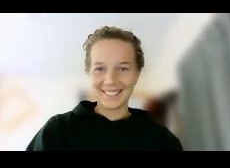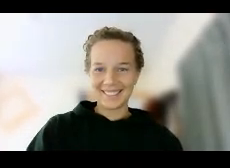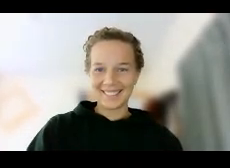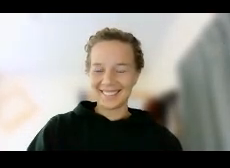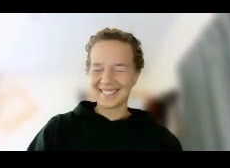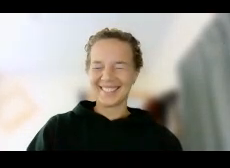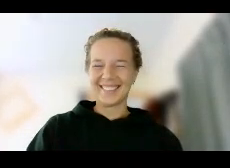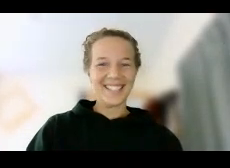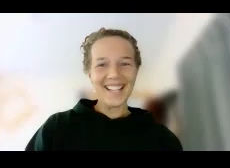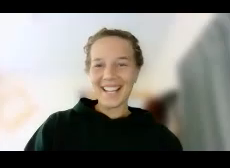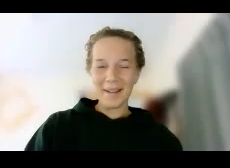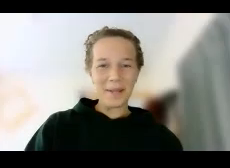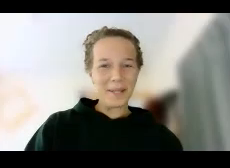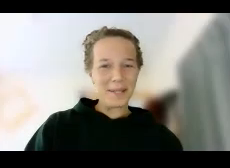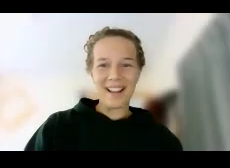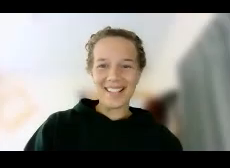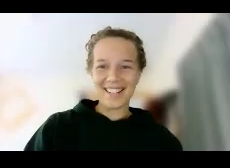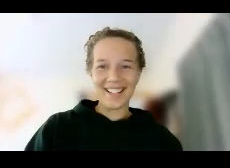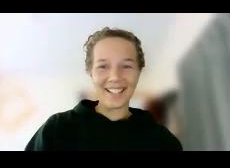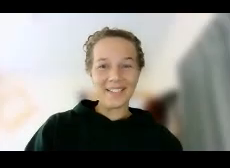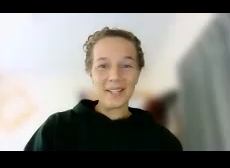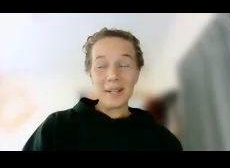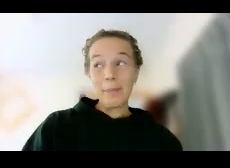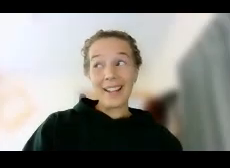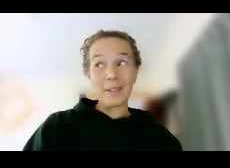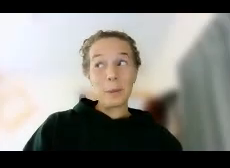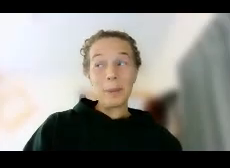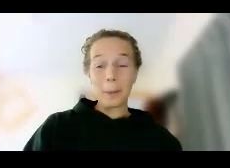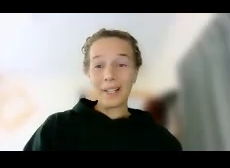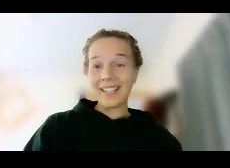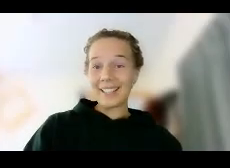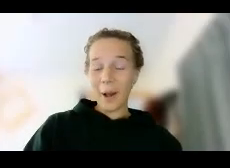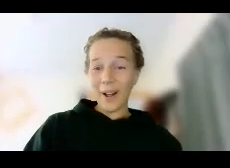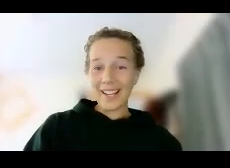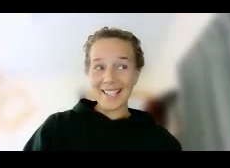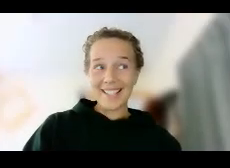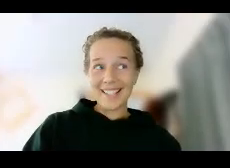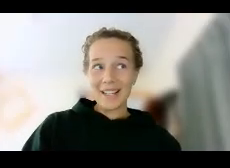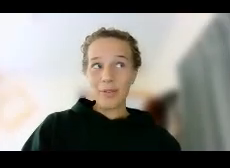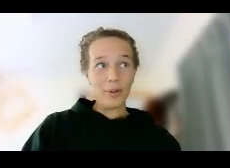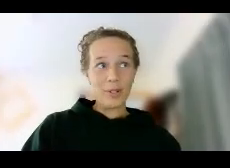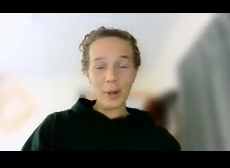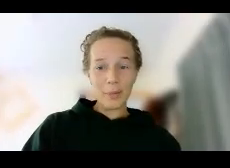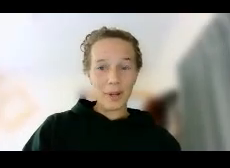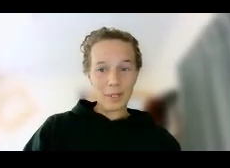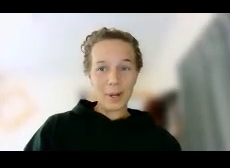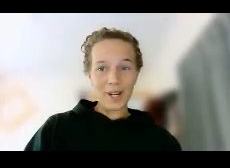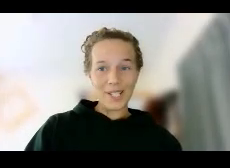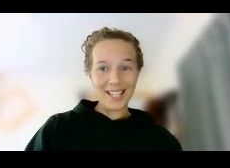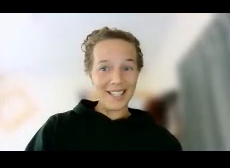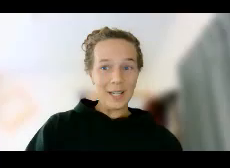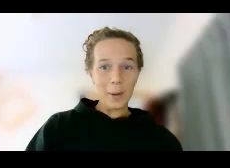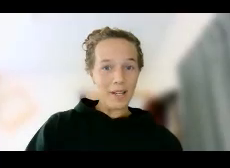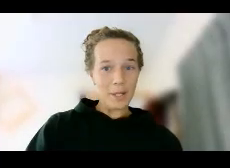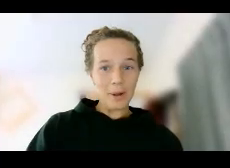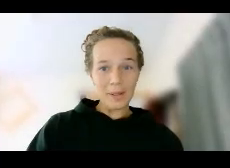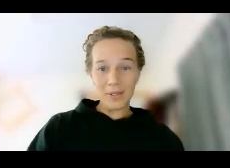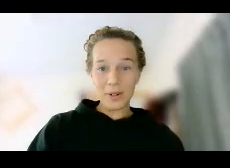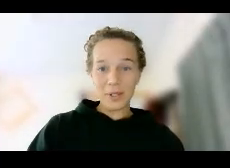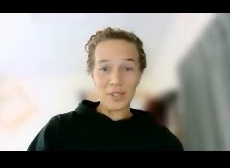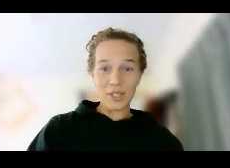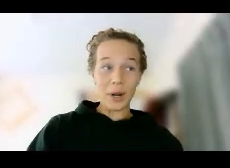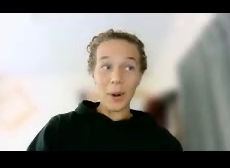all. I'm not surprised either. But to be completely honest, before joining Project Watershed, I didn't know